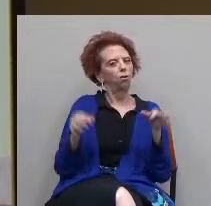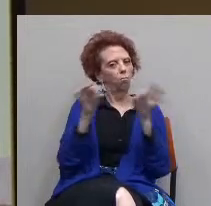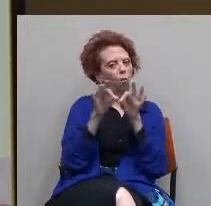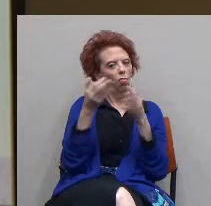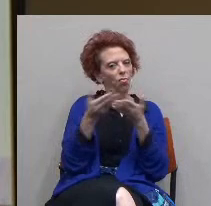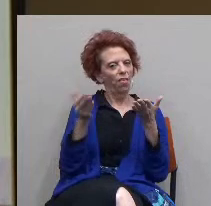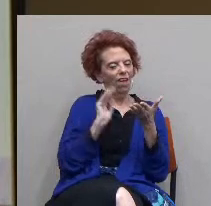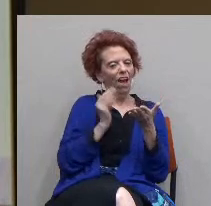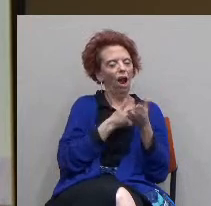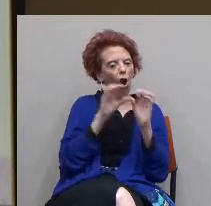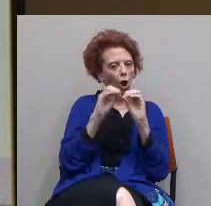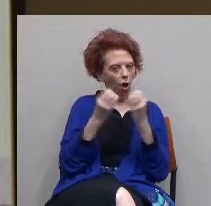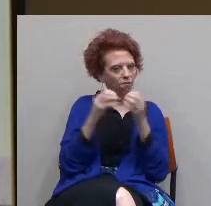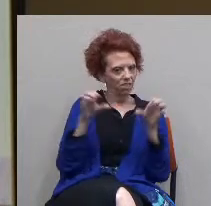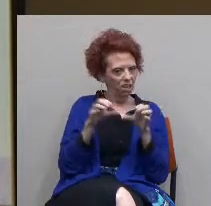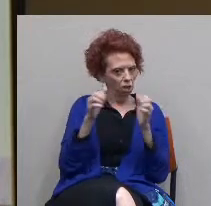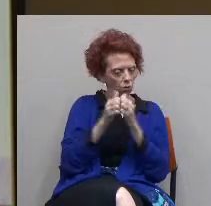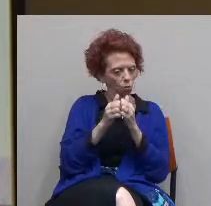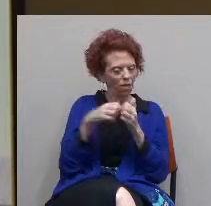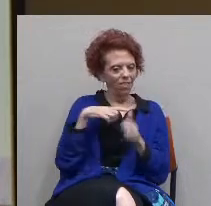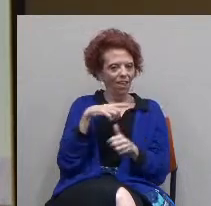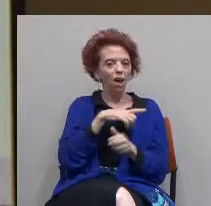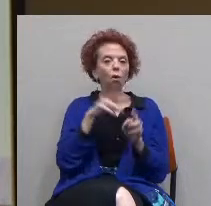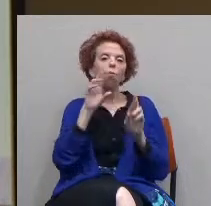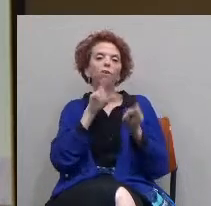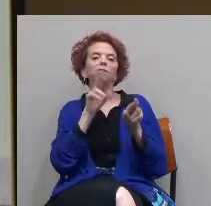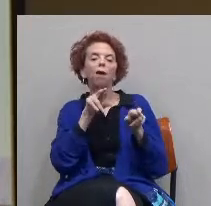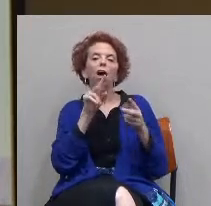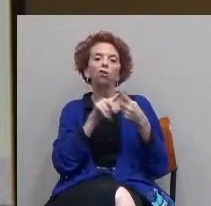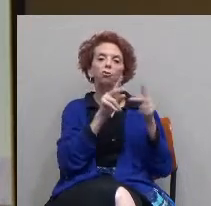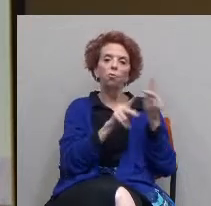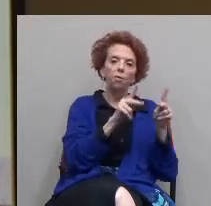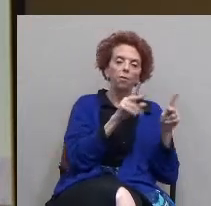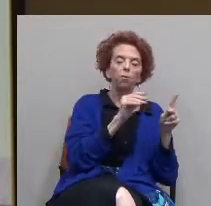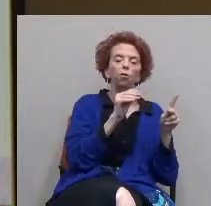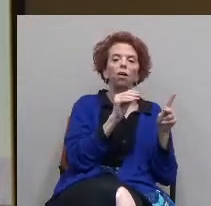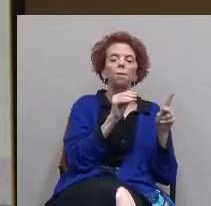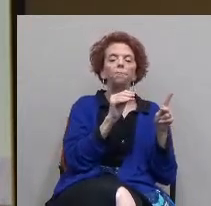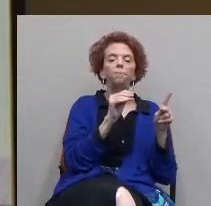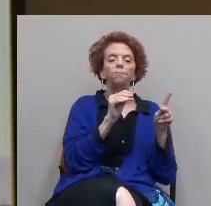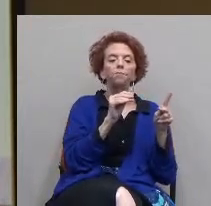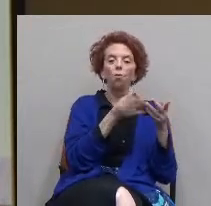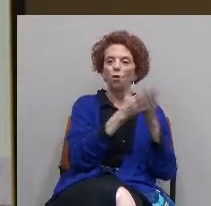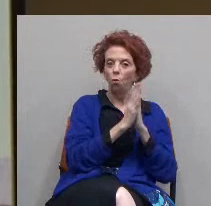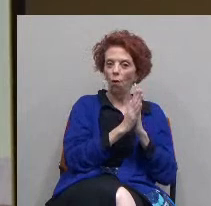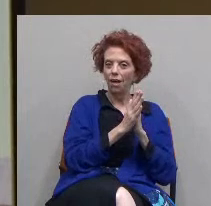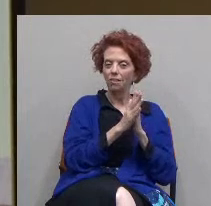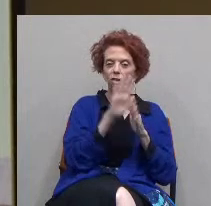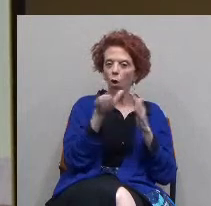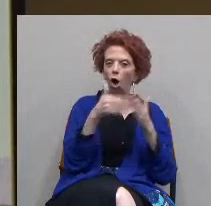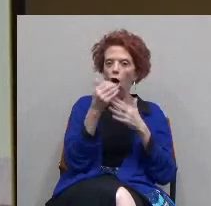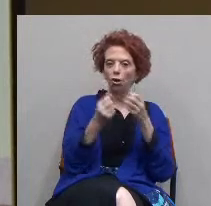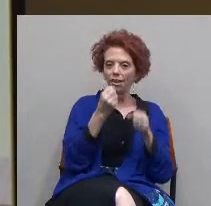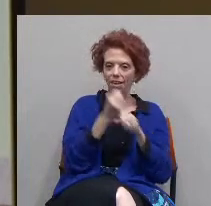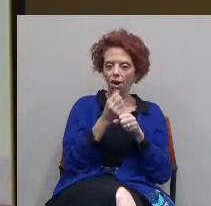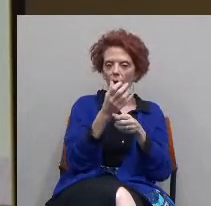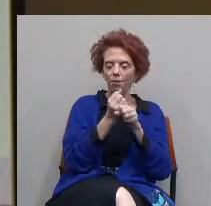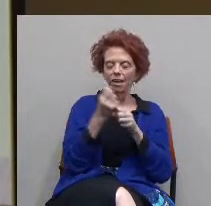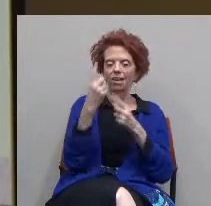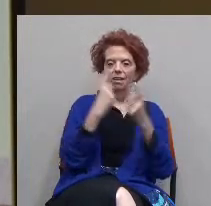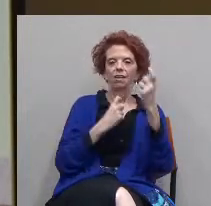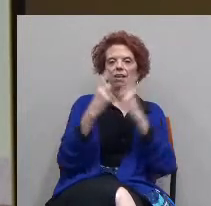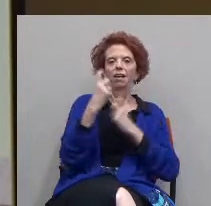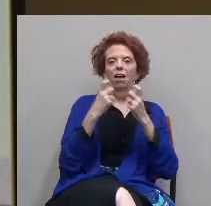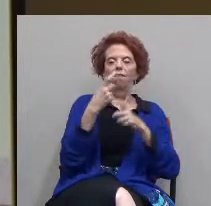office does when it comes to the legislature, is respond to constituent and legislative requests. So year round, I'm getting requests left and right